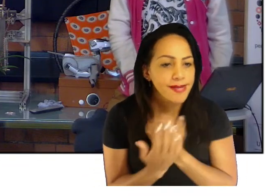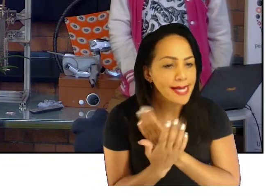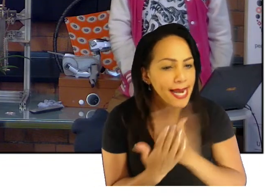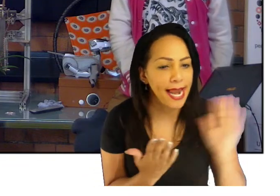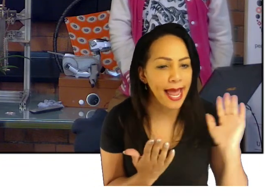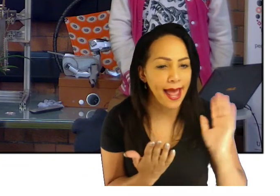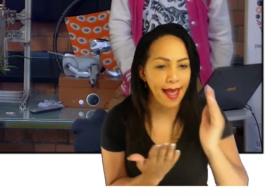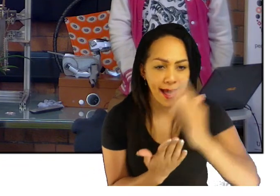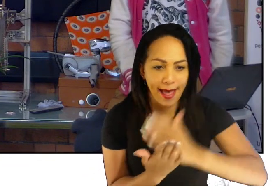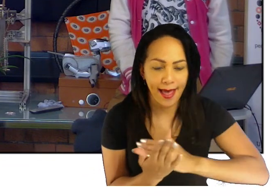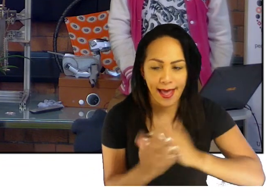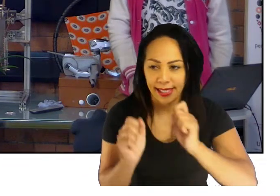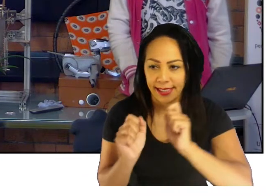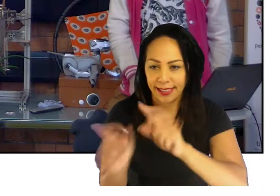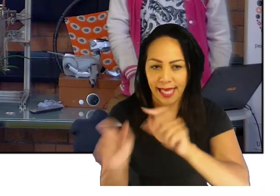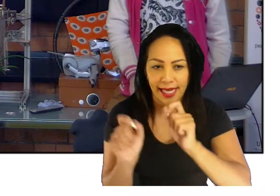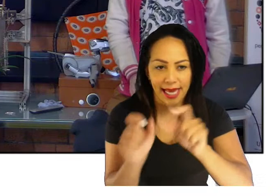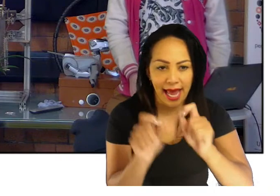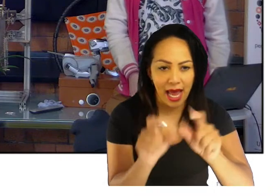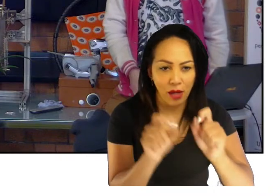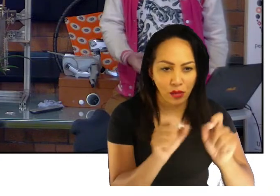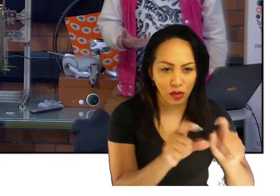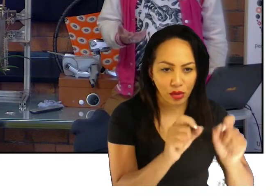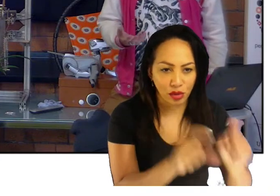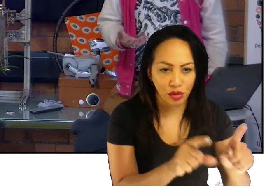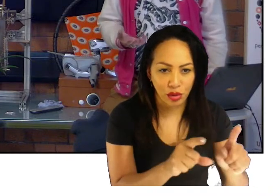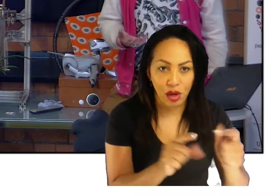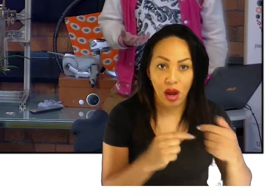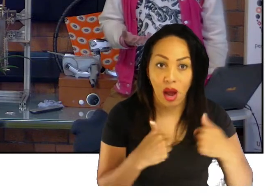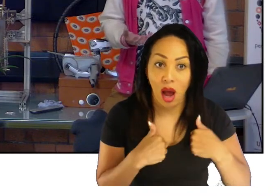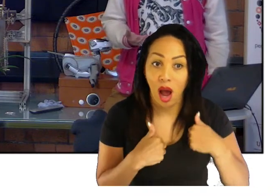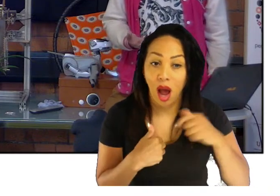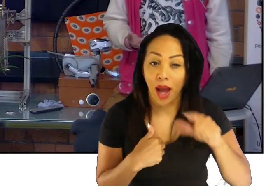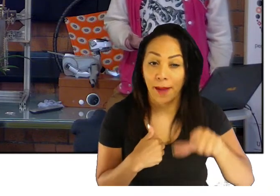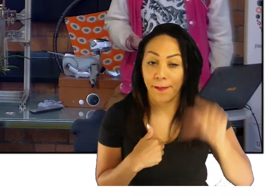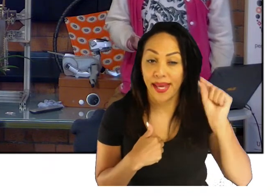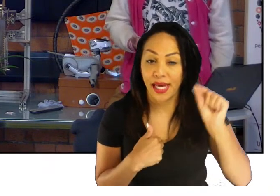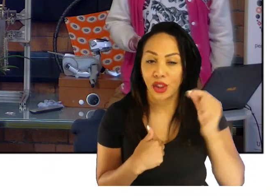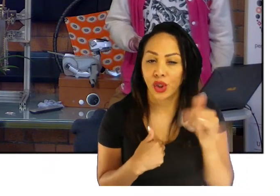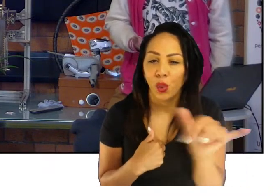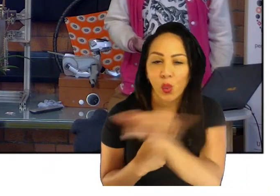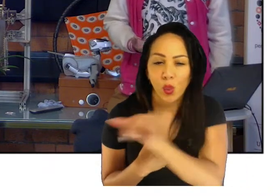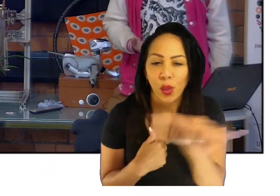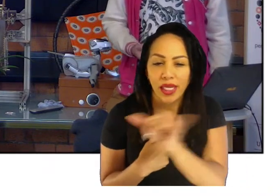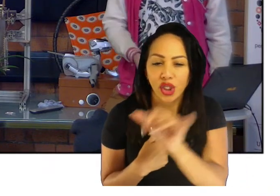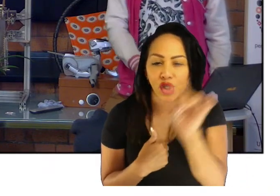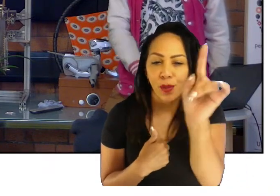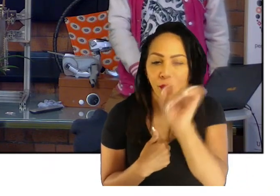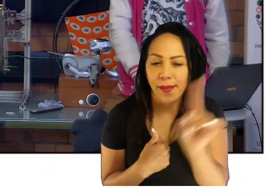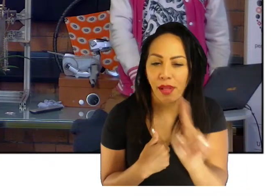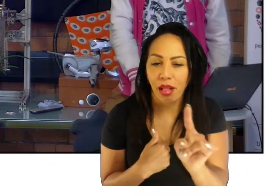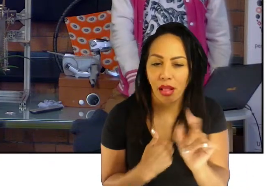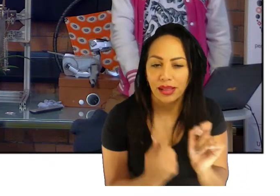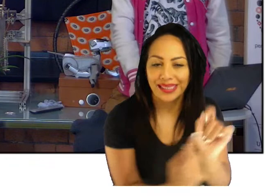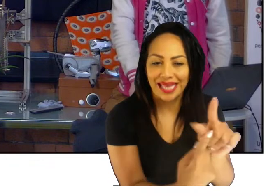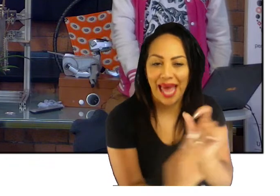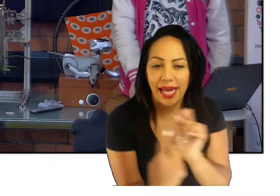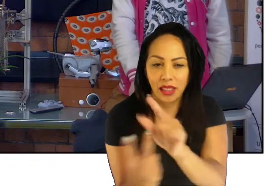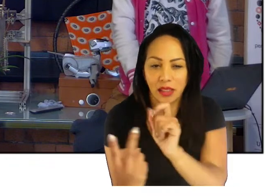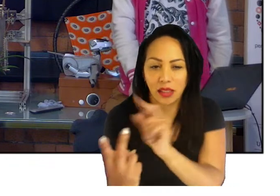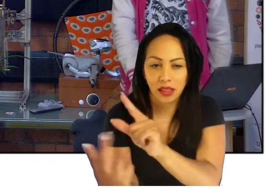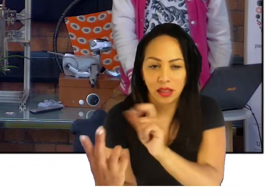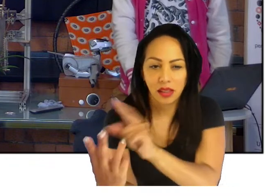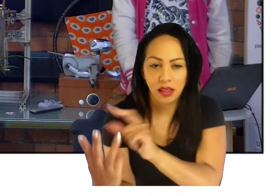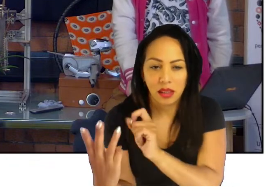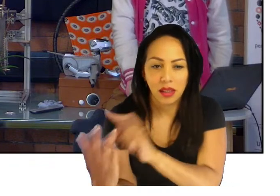and choosing who I chose to send it to first. Like I did have that option to do that, so that